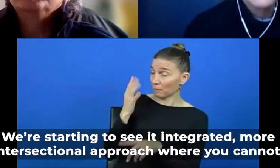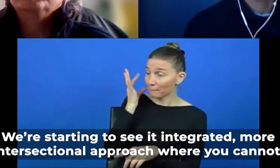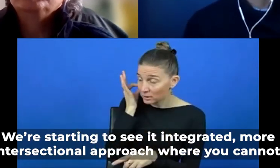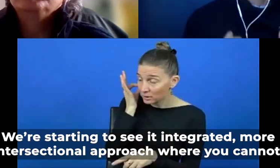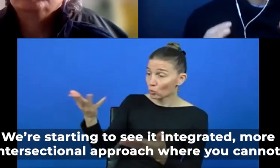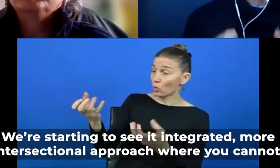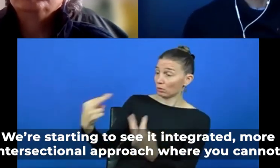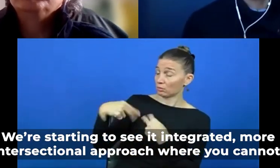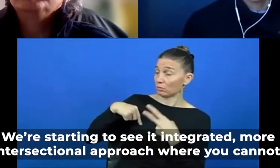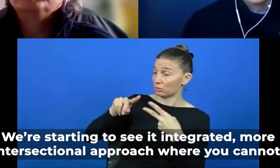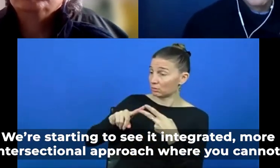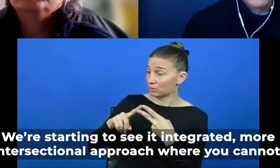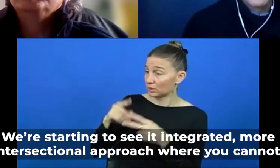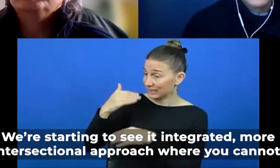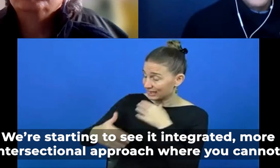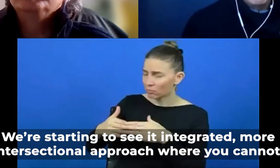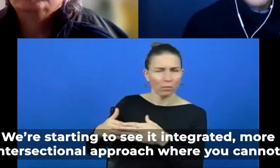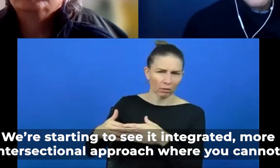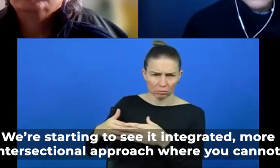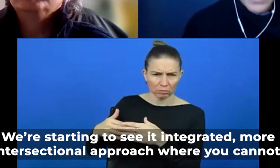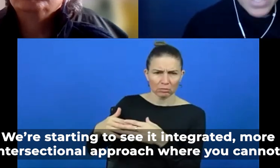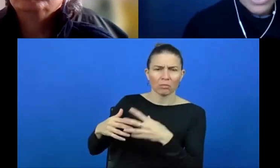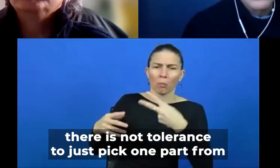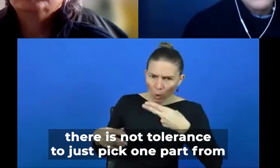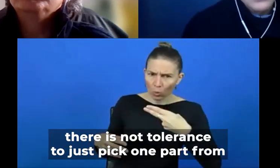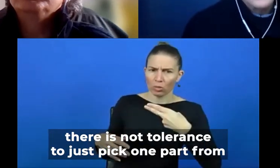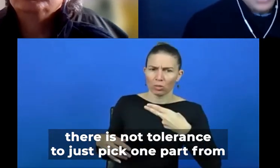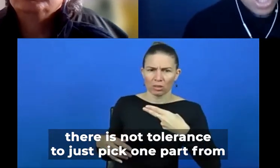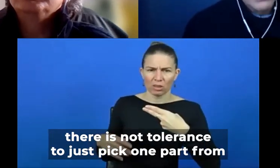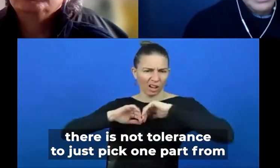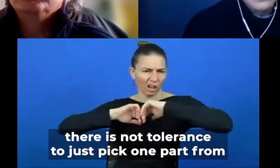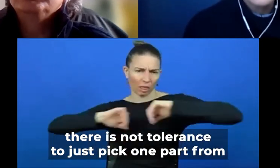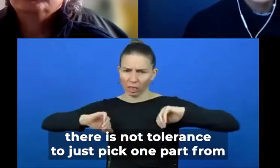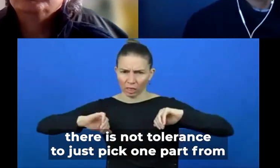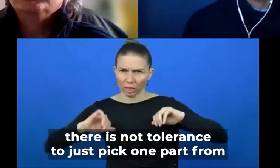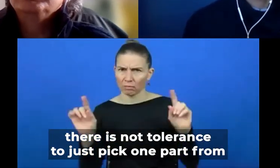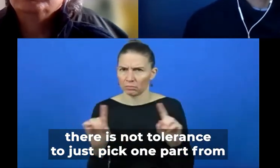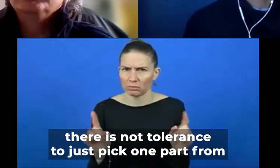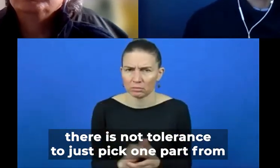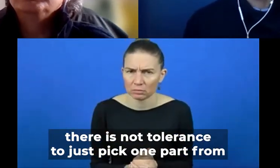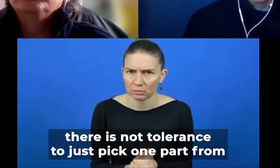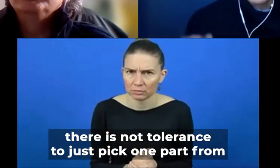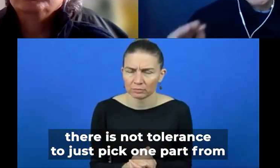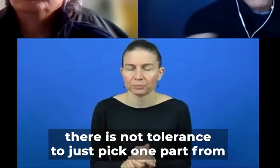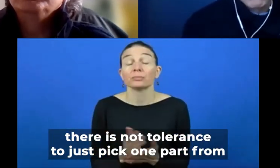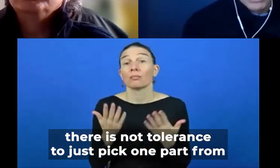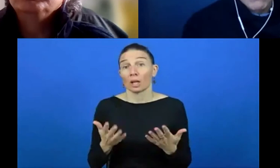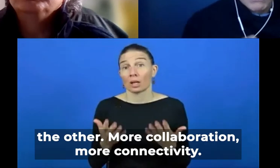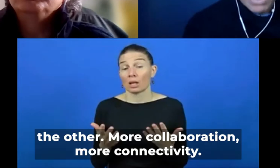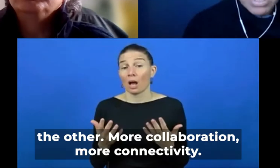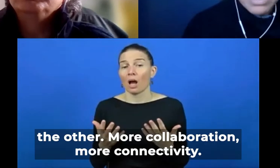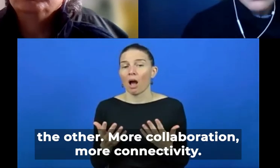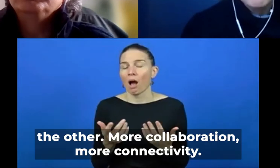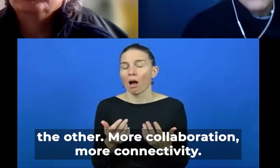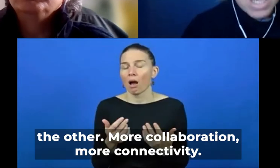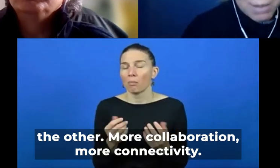integrated, more intersectional approach where you cannot, there is not tolerance, to just pick one part from the